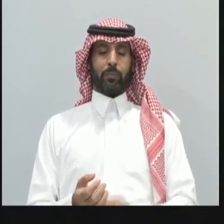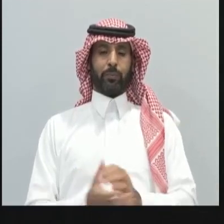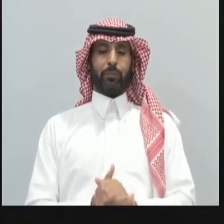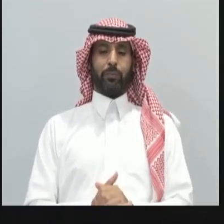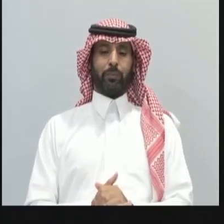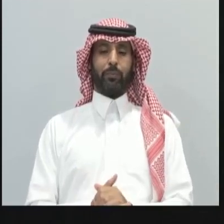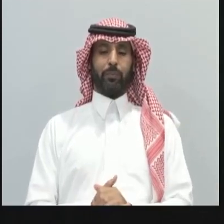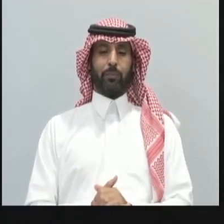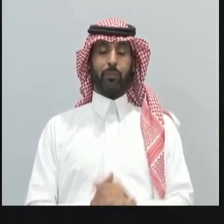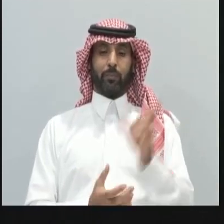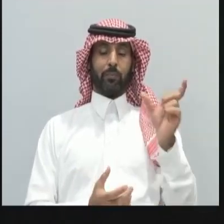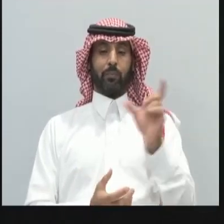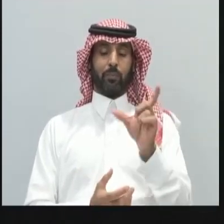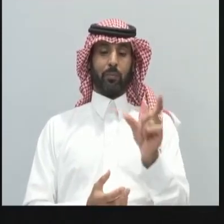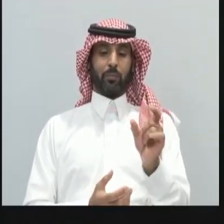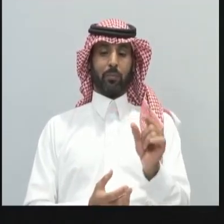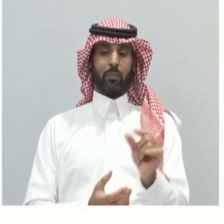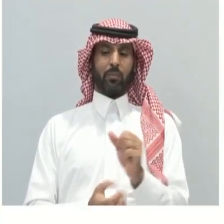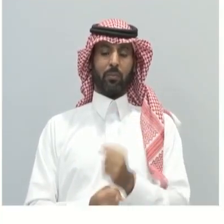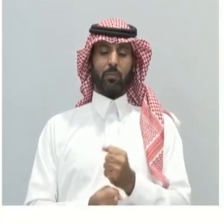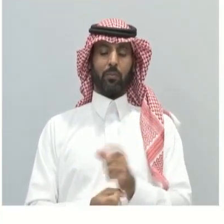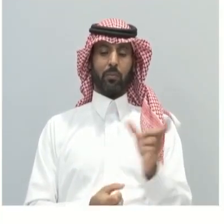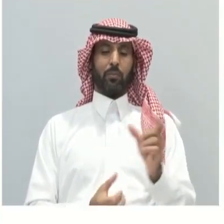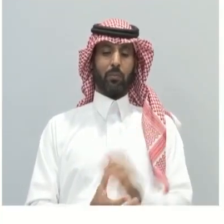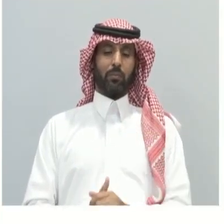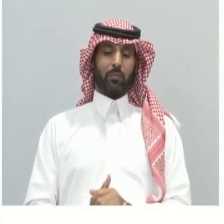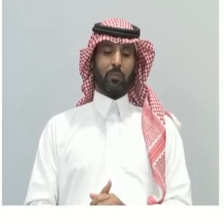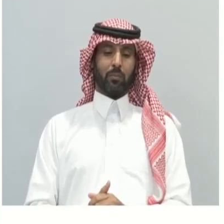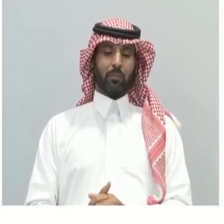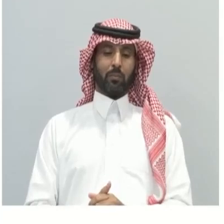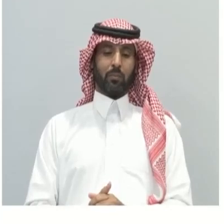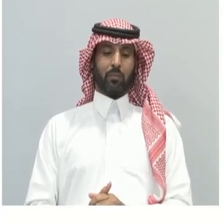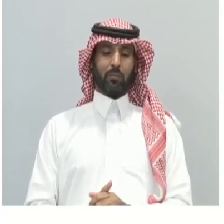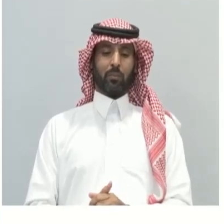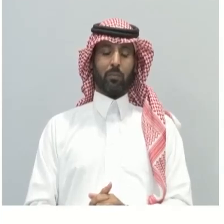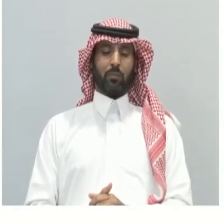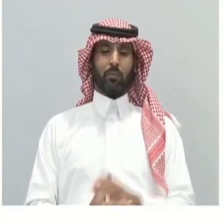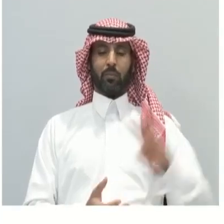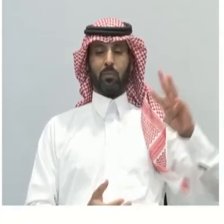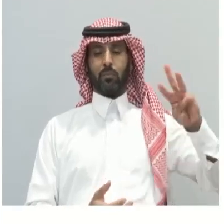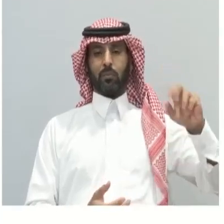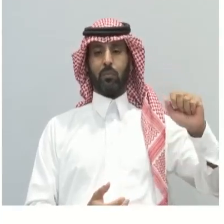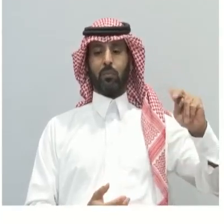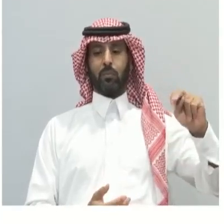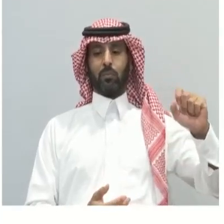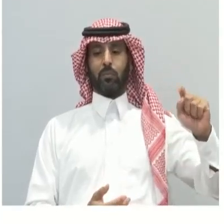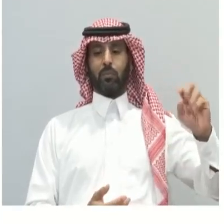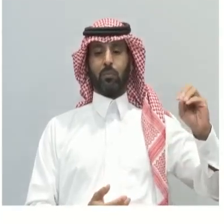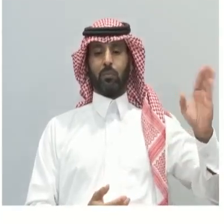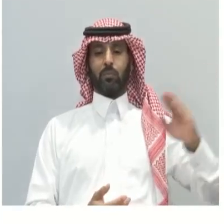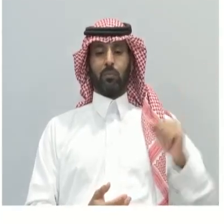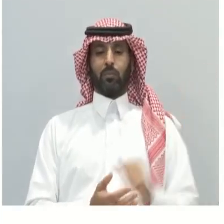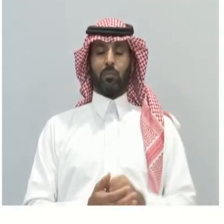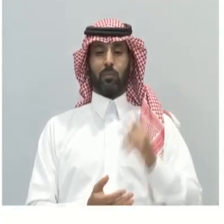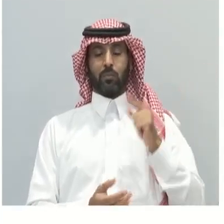I'm gonna go. So this is the short version of going to and want to. So this